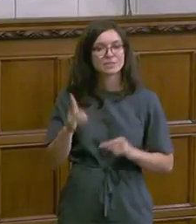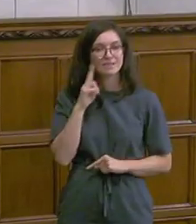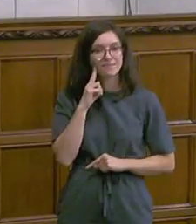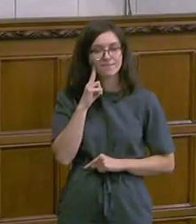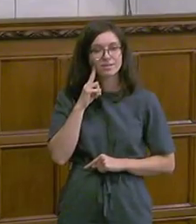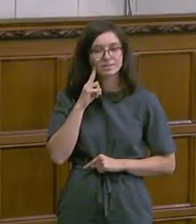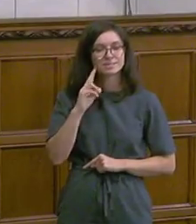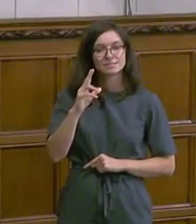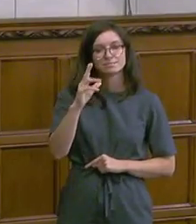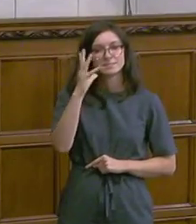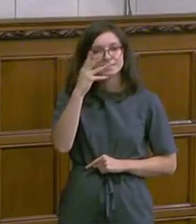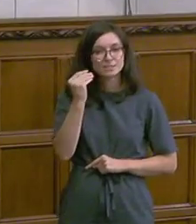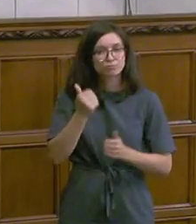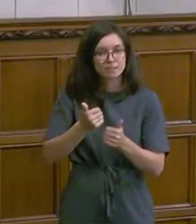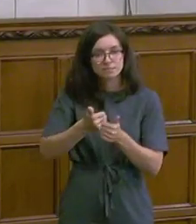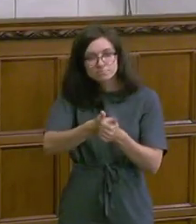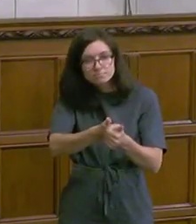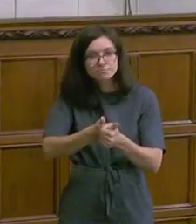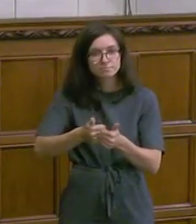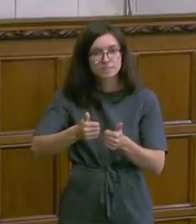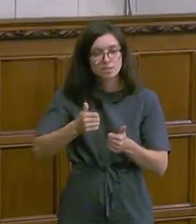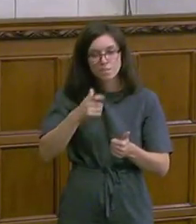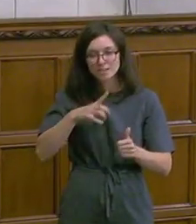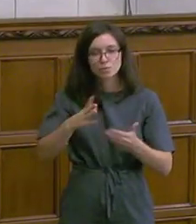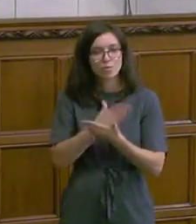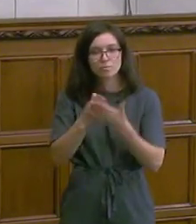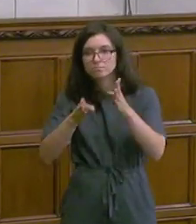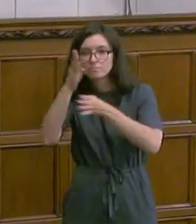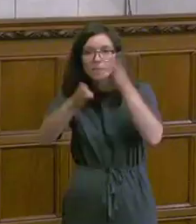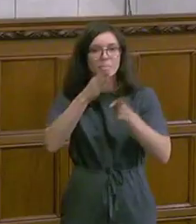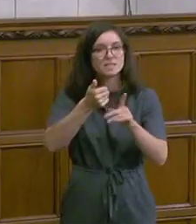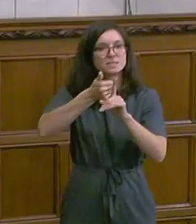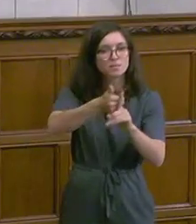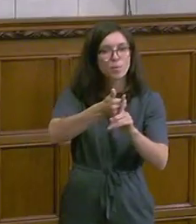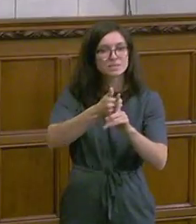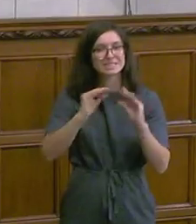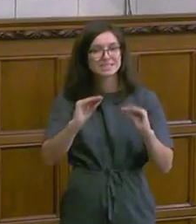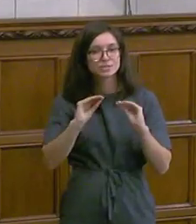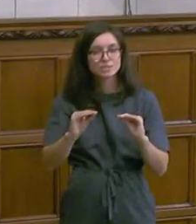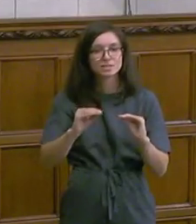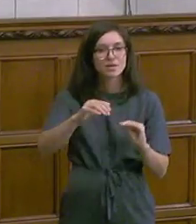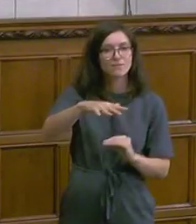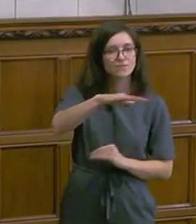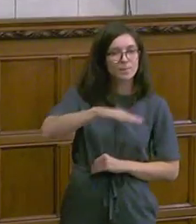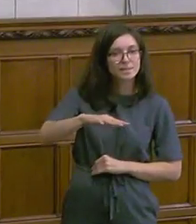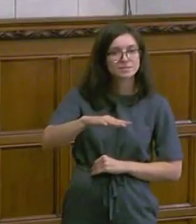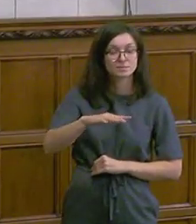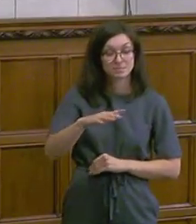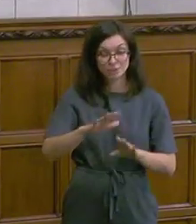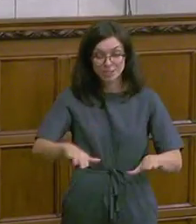education services, who can go out and provide support and advice to teachers, families and the children